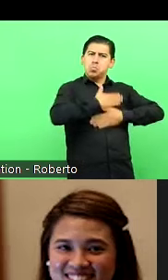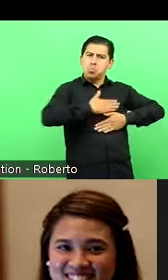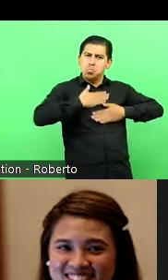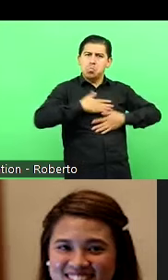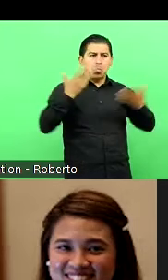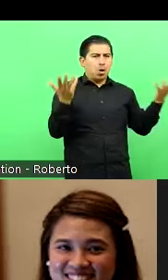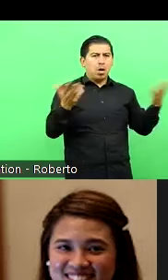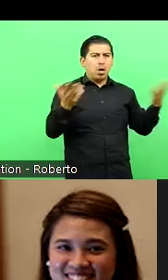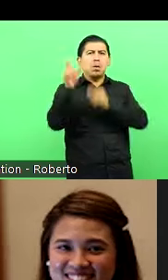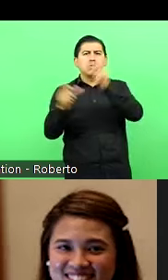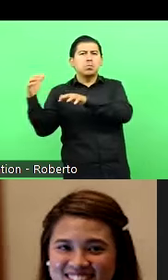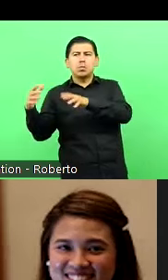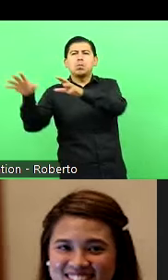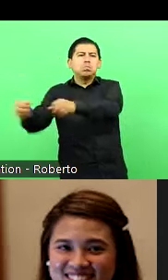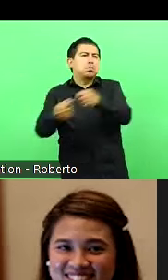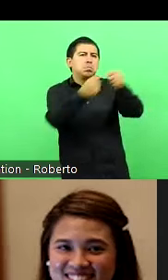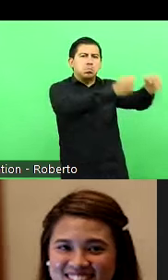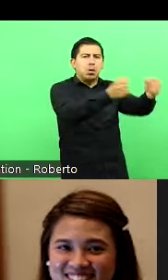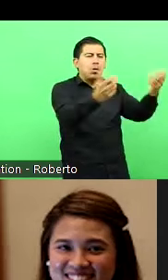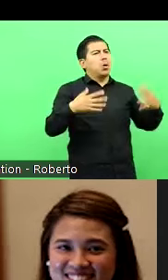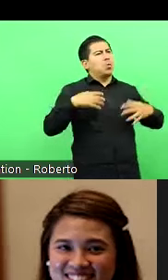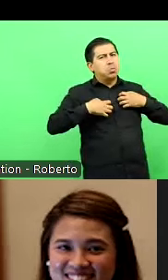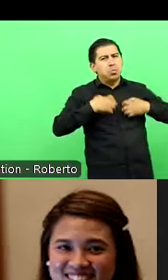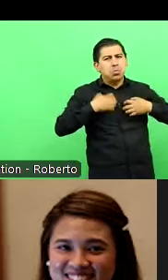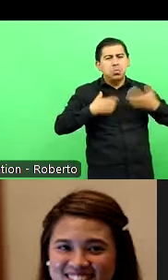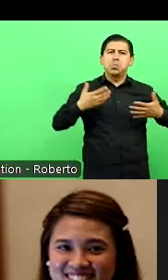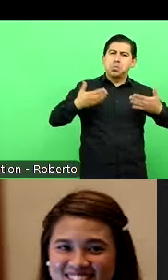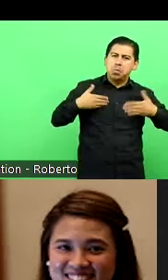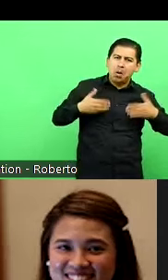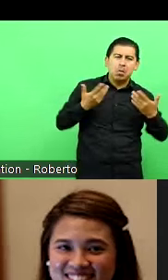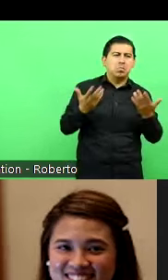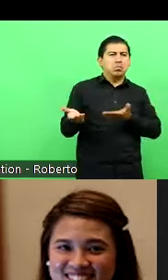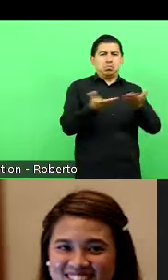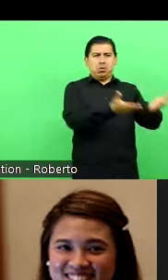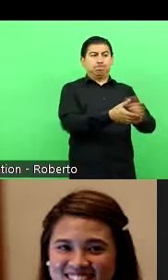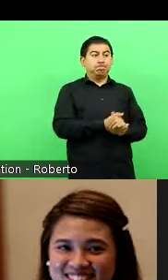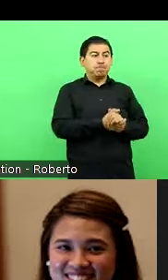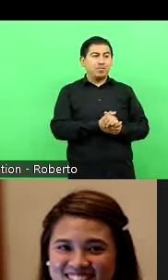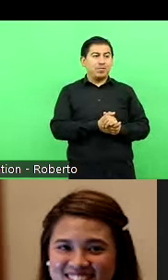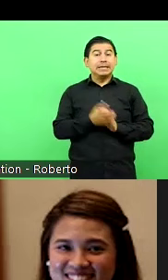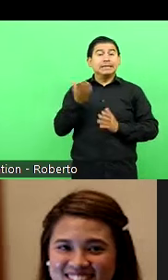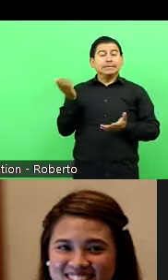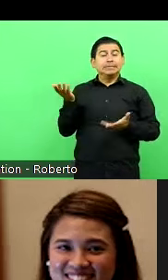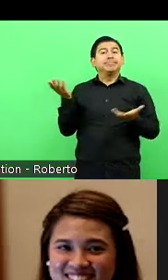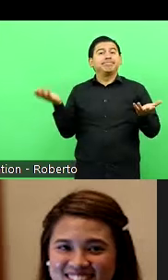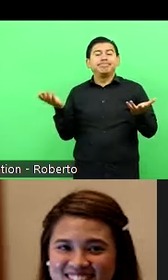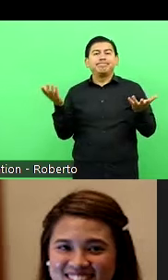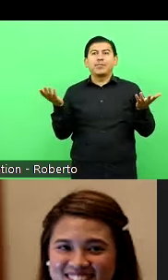physically impaired or those or different types of disabilities have access or are able to move